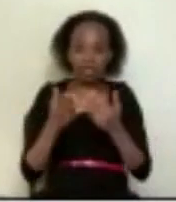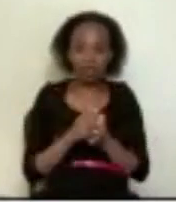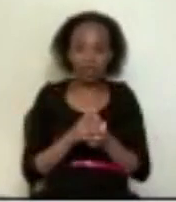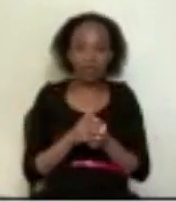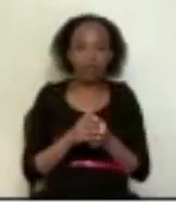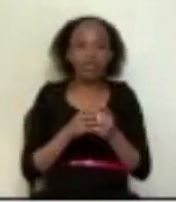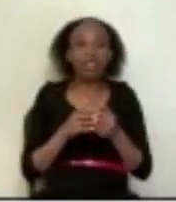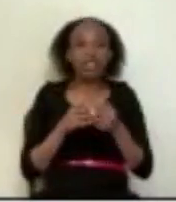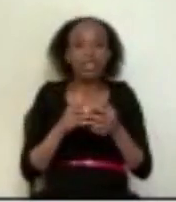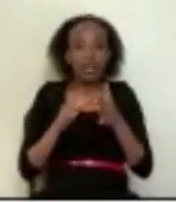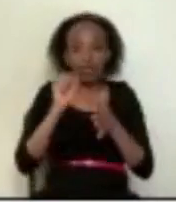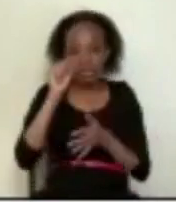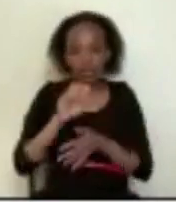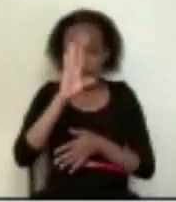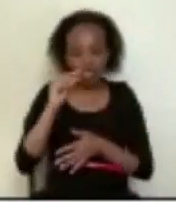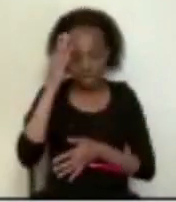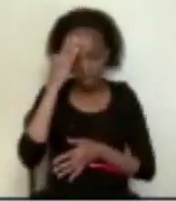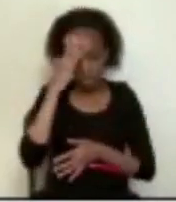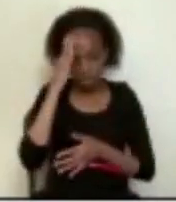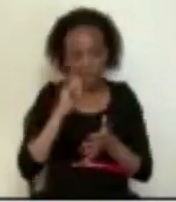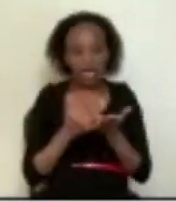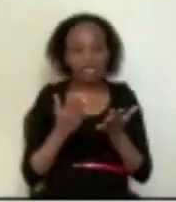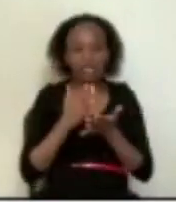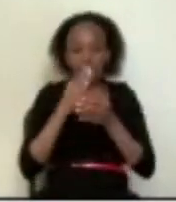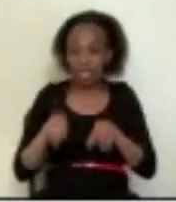So South Africa has also known that it gives a certain